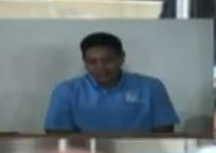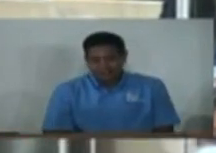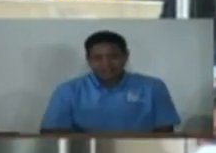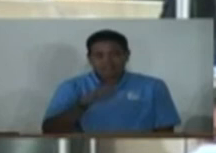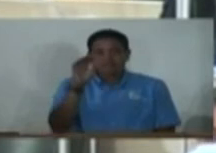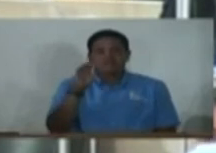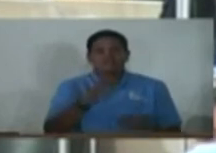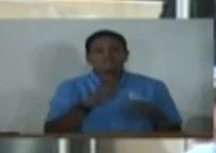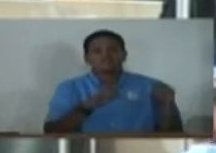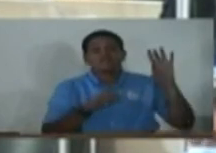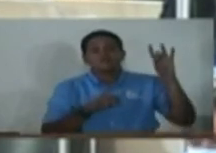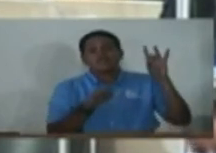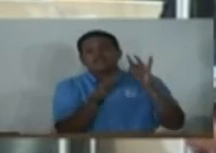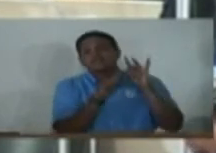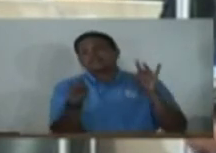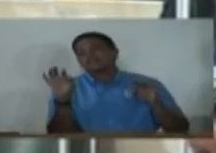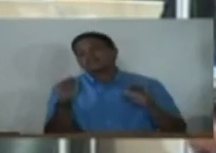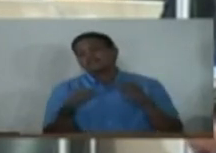8 to 9, yeah.